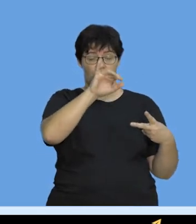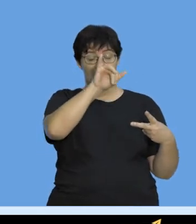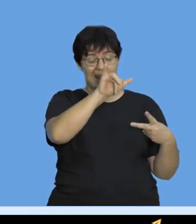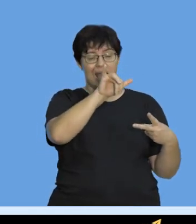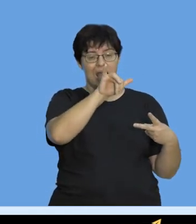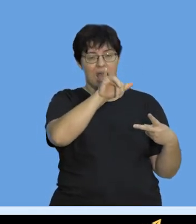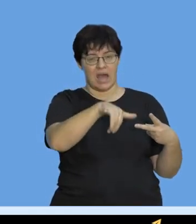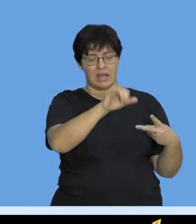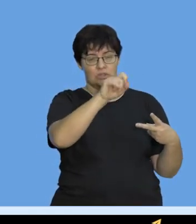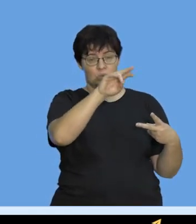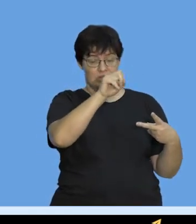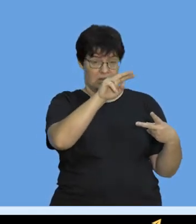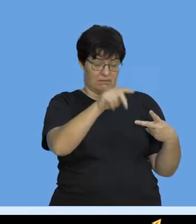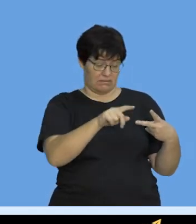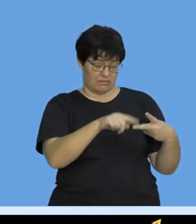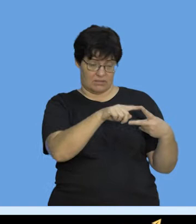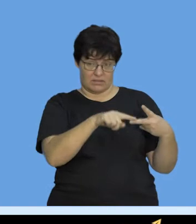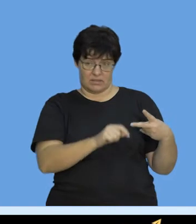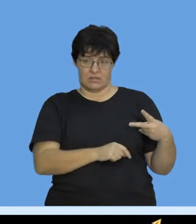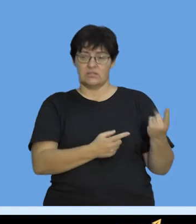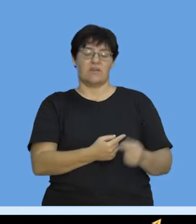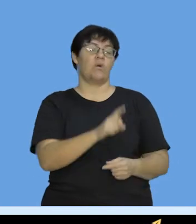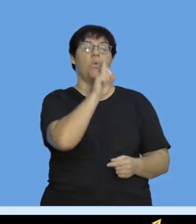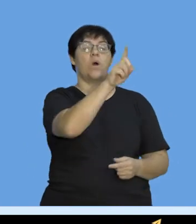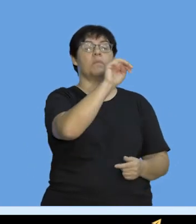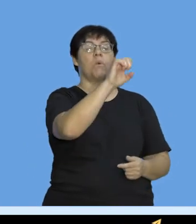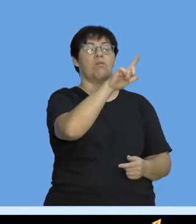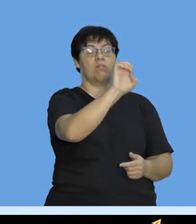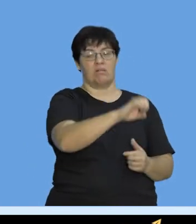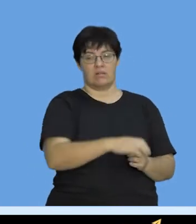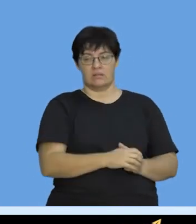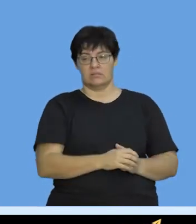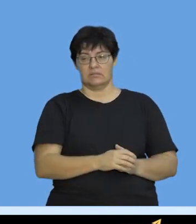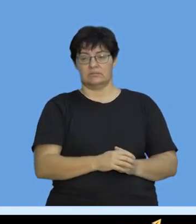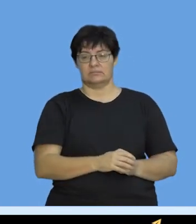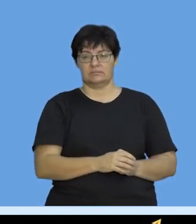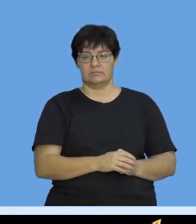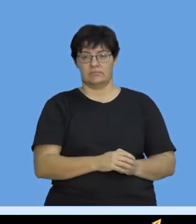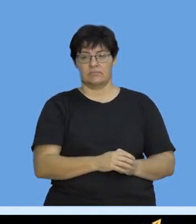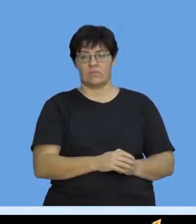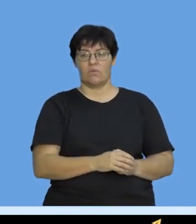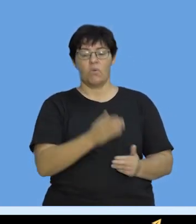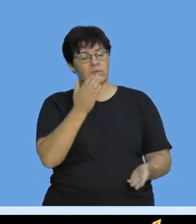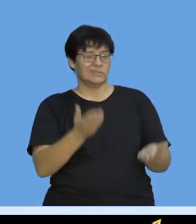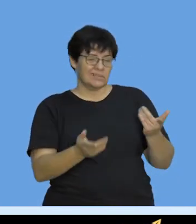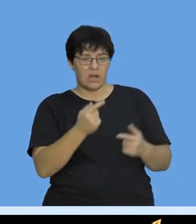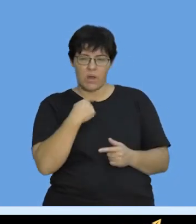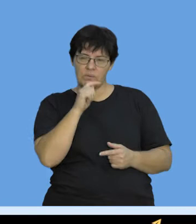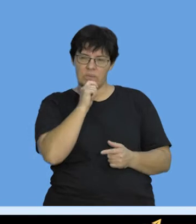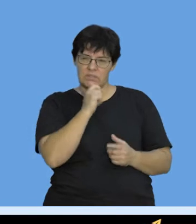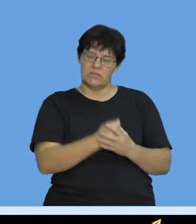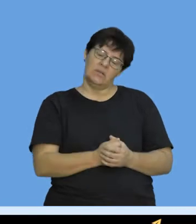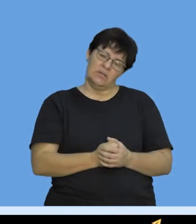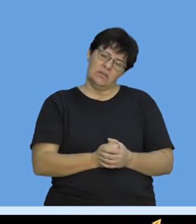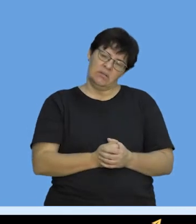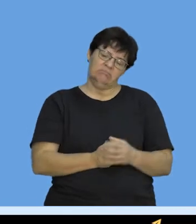with 1 mole. Okay, so these are stoichiometric ratios that we are trying to make use of. Let's say we start